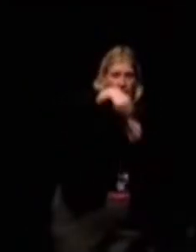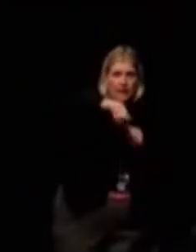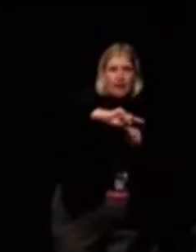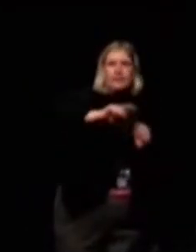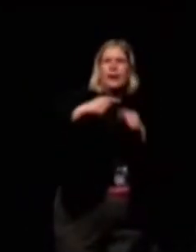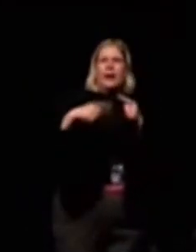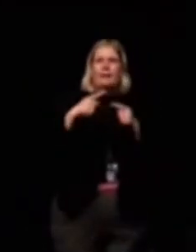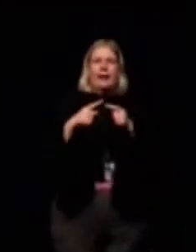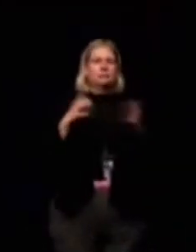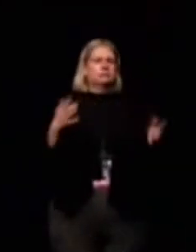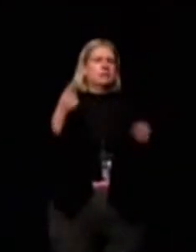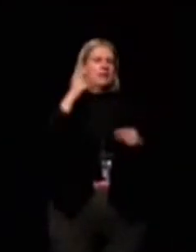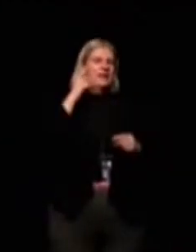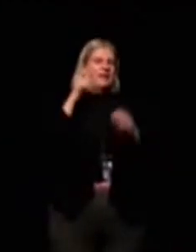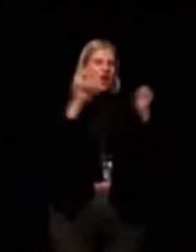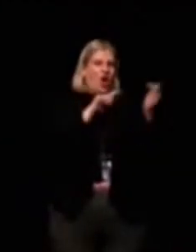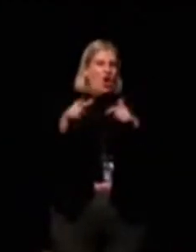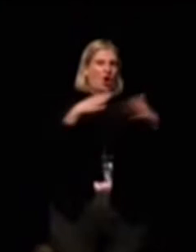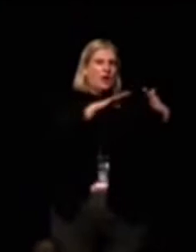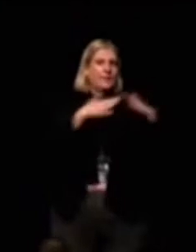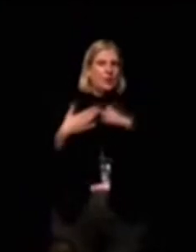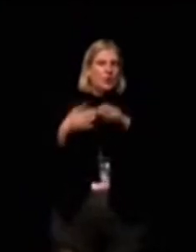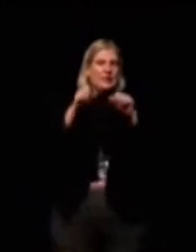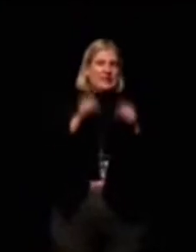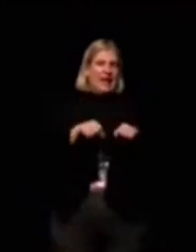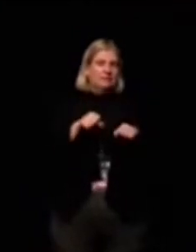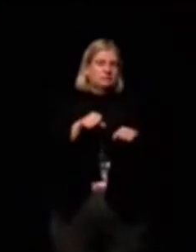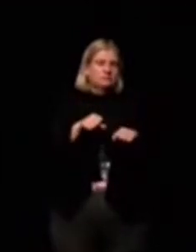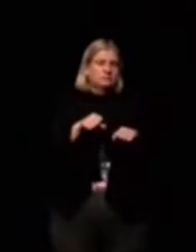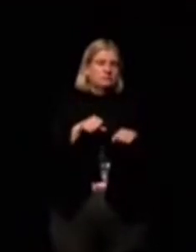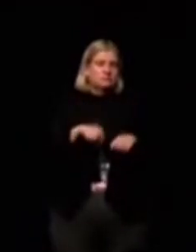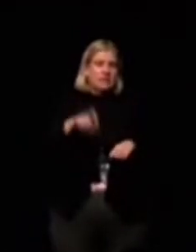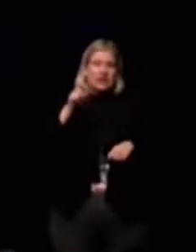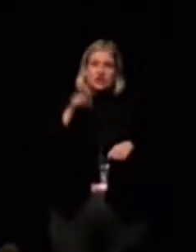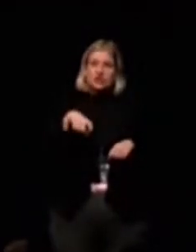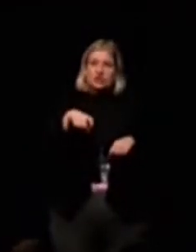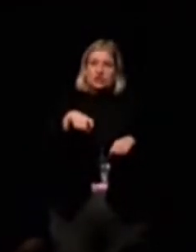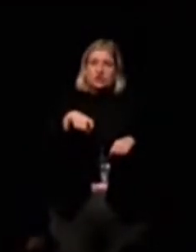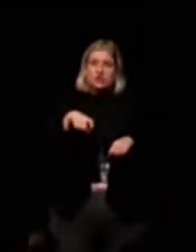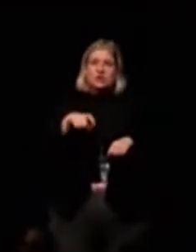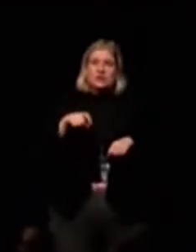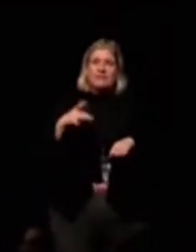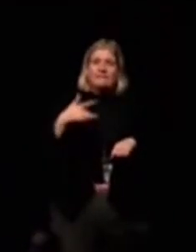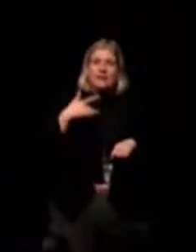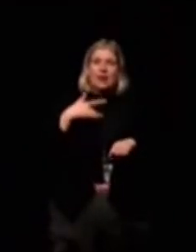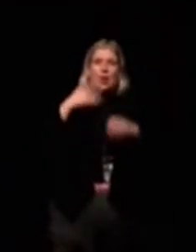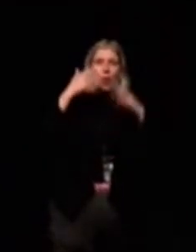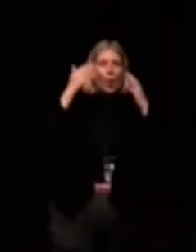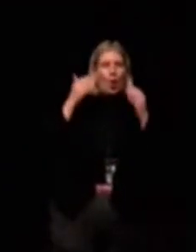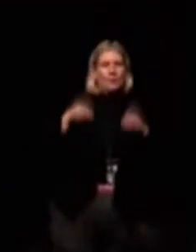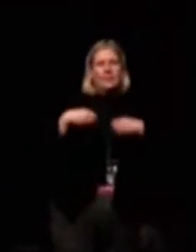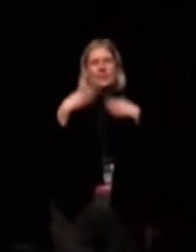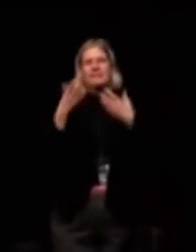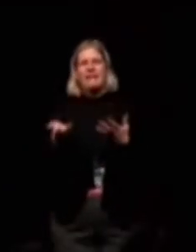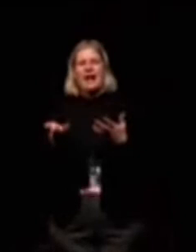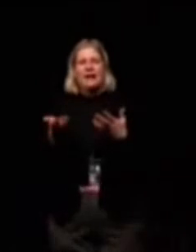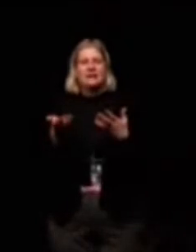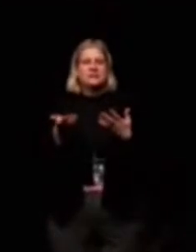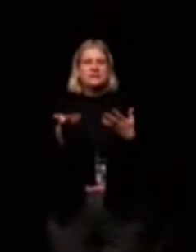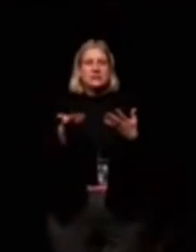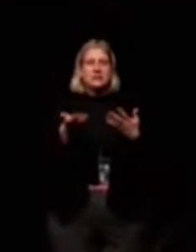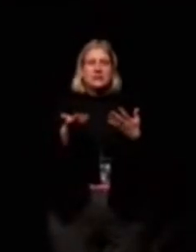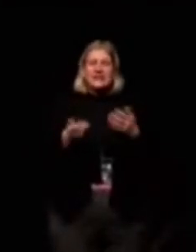about our belief that all communities can and should be places of hope and endless opportunity, I believe they will vote